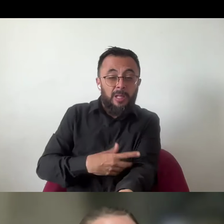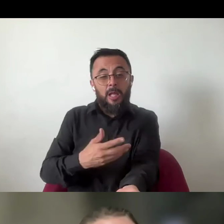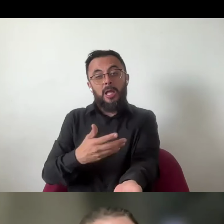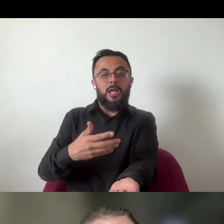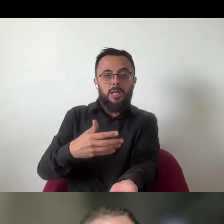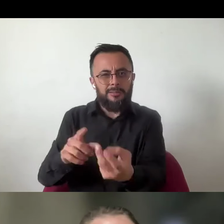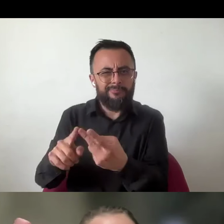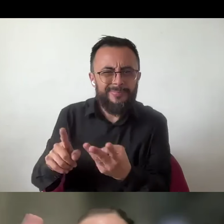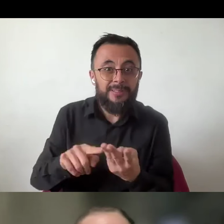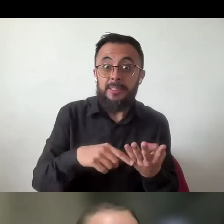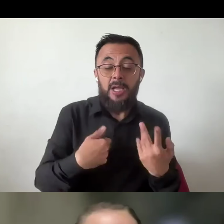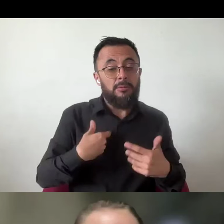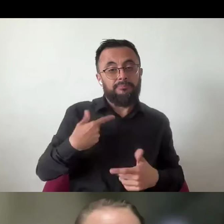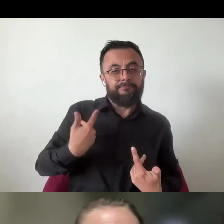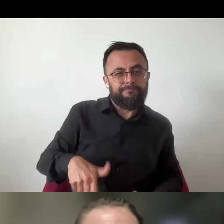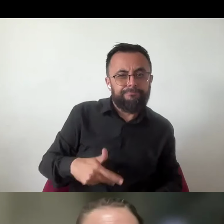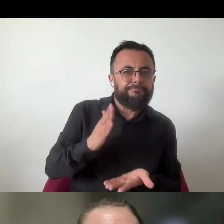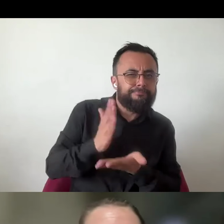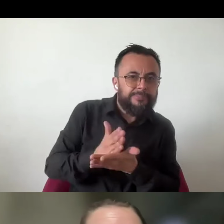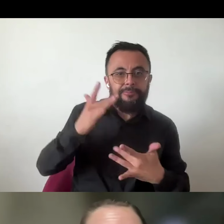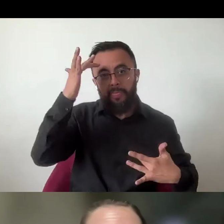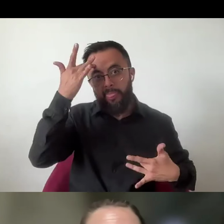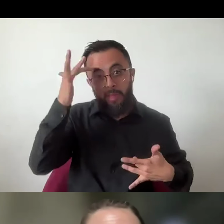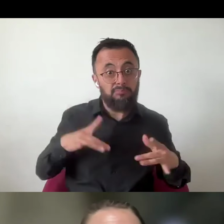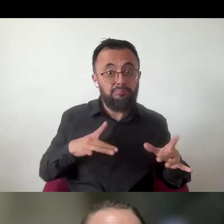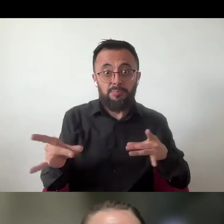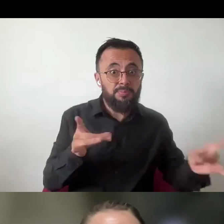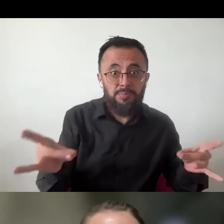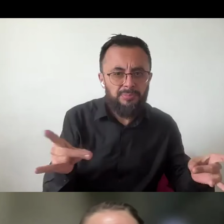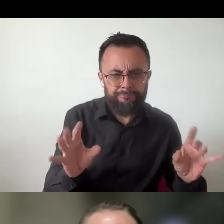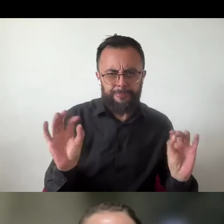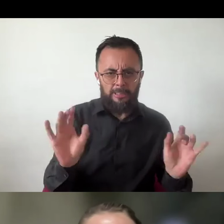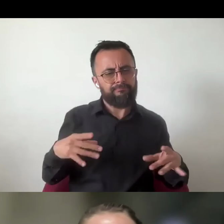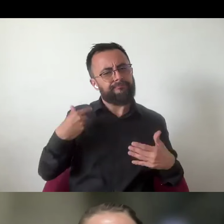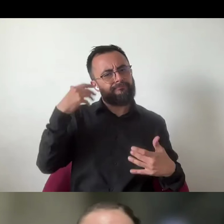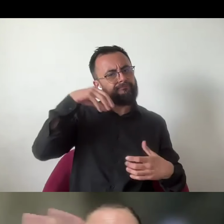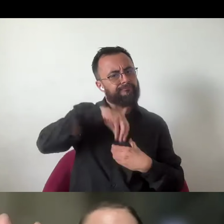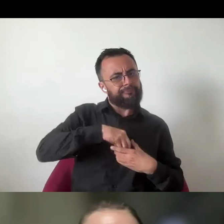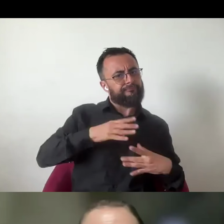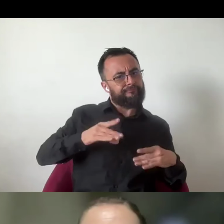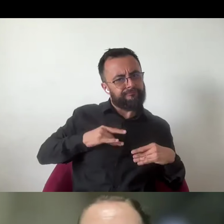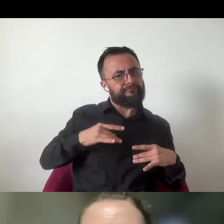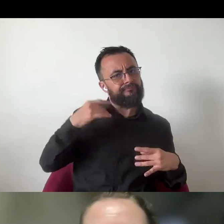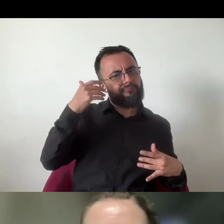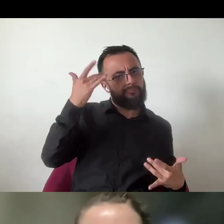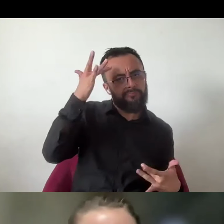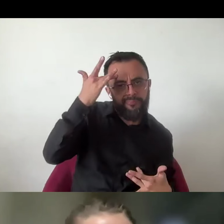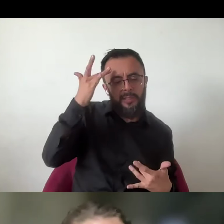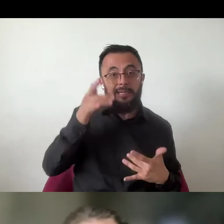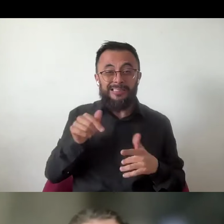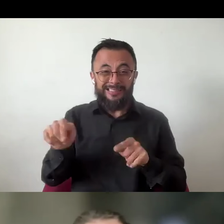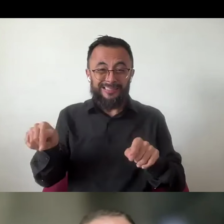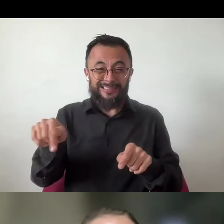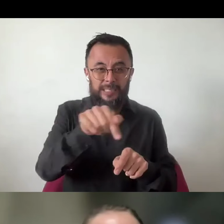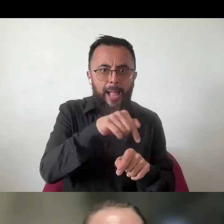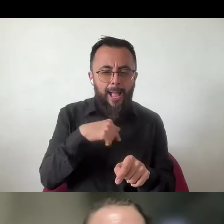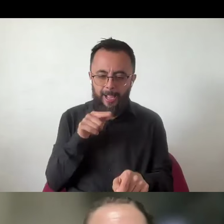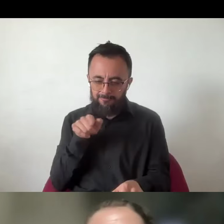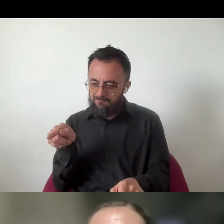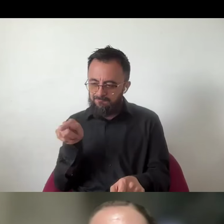the systemic entry points to mainstream disability inclusion throughout. So this is, I think,